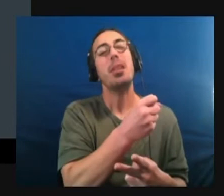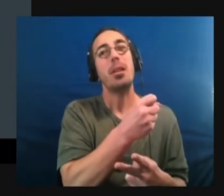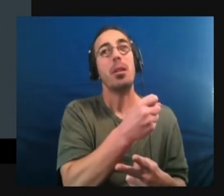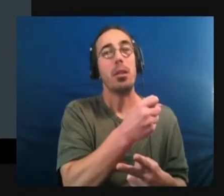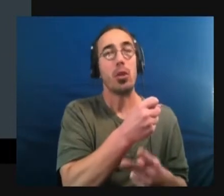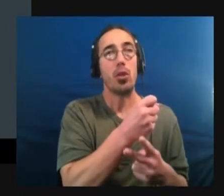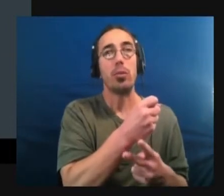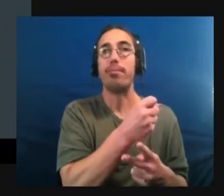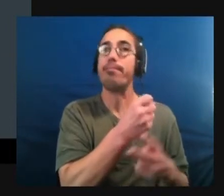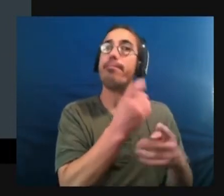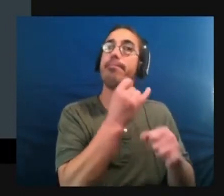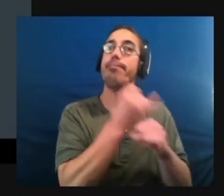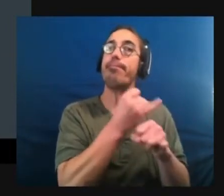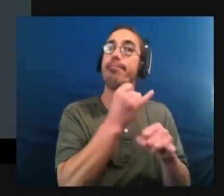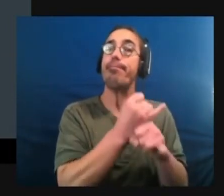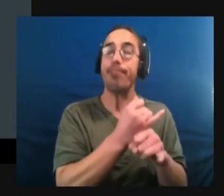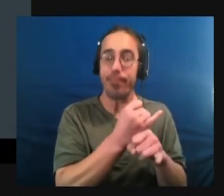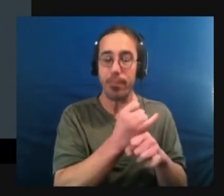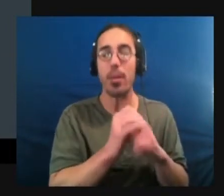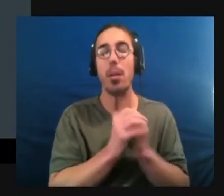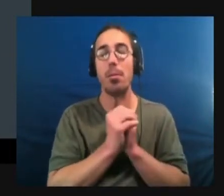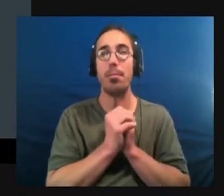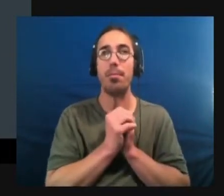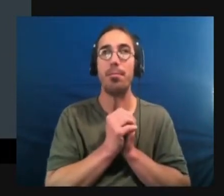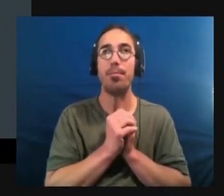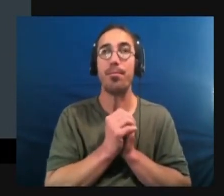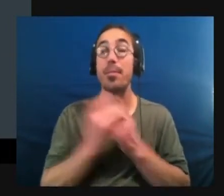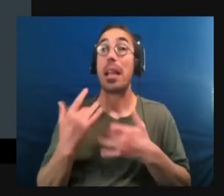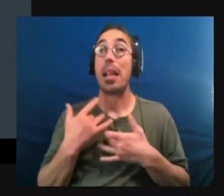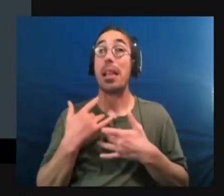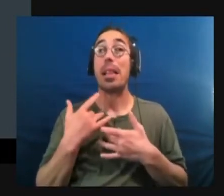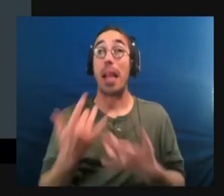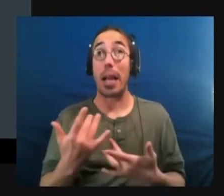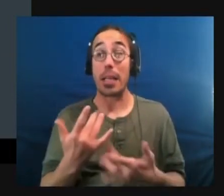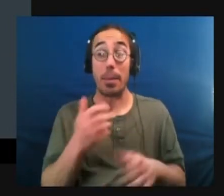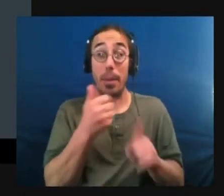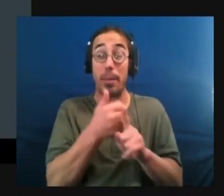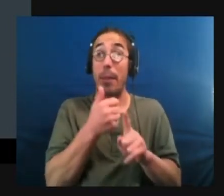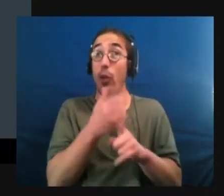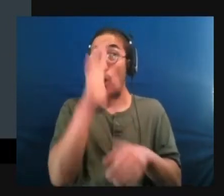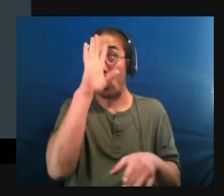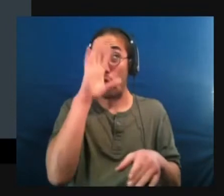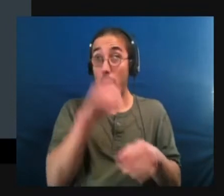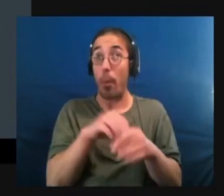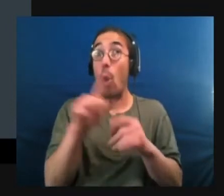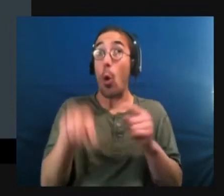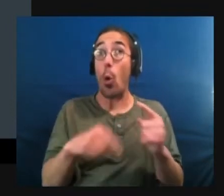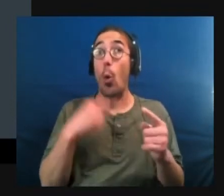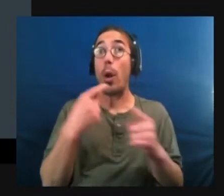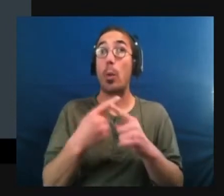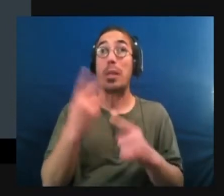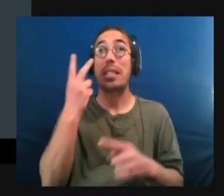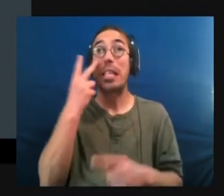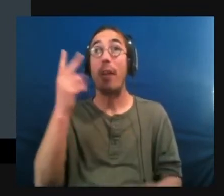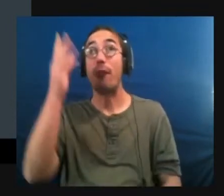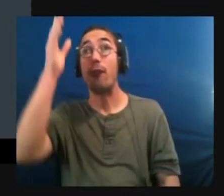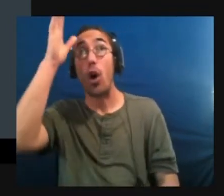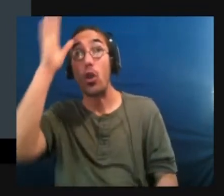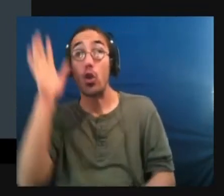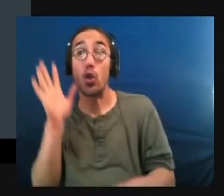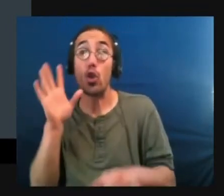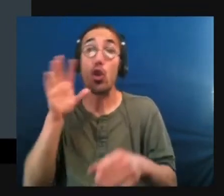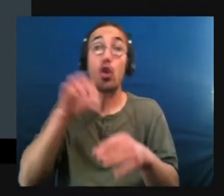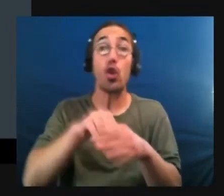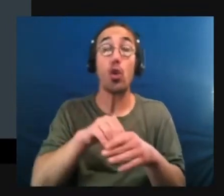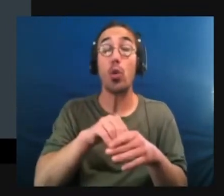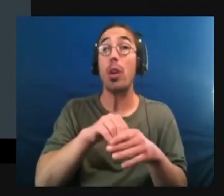these mothers likely it's likely they may have been autistic. When we see fathers coming into the